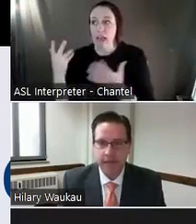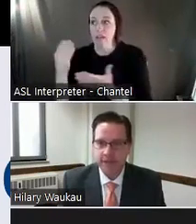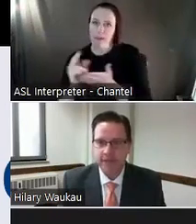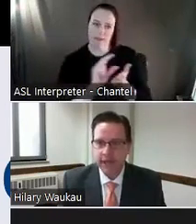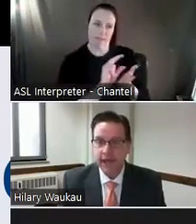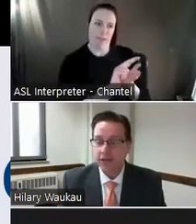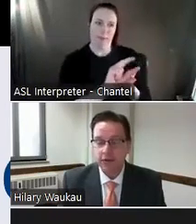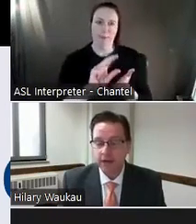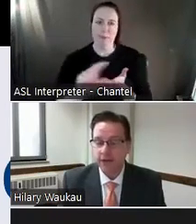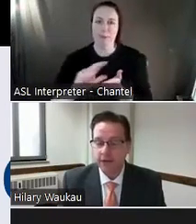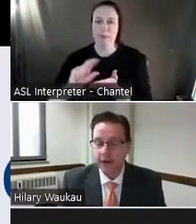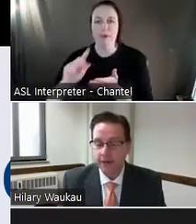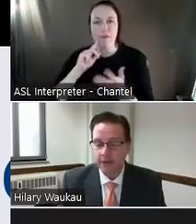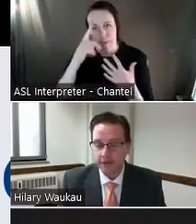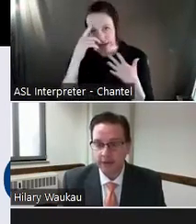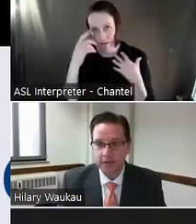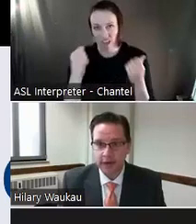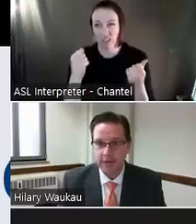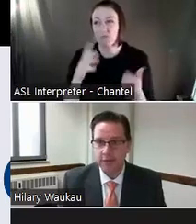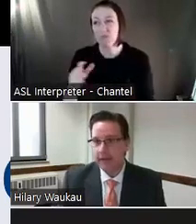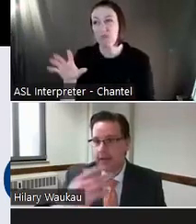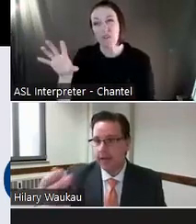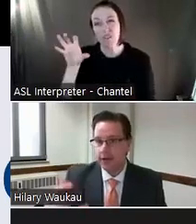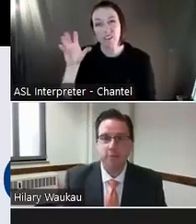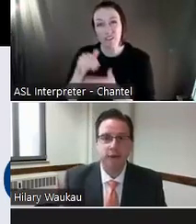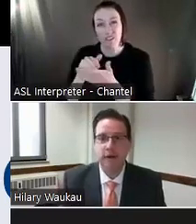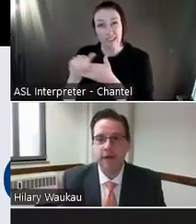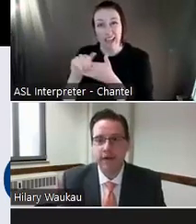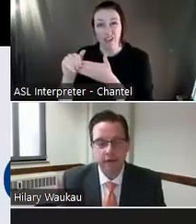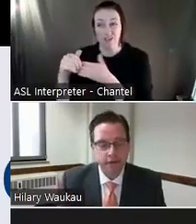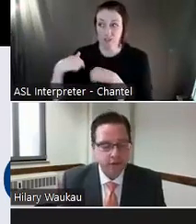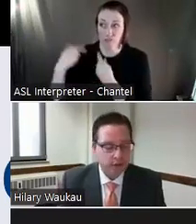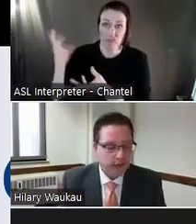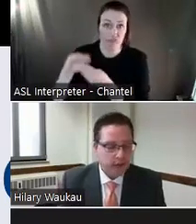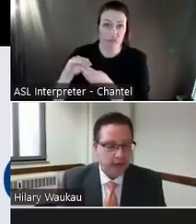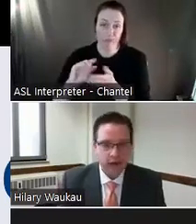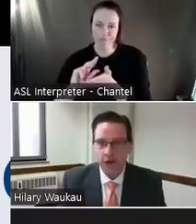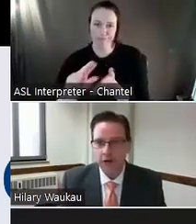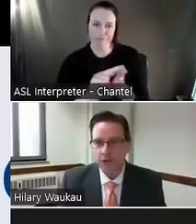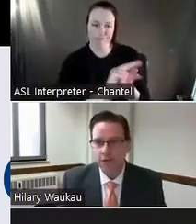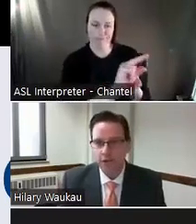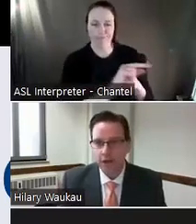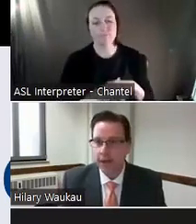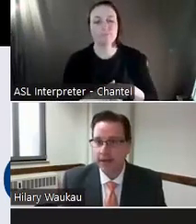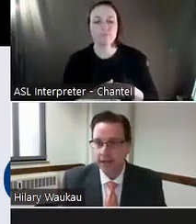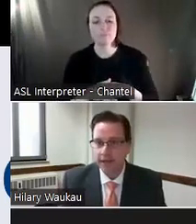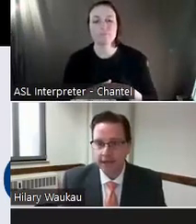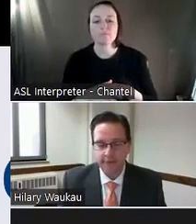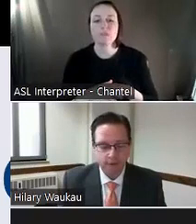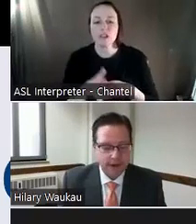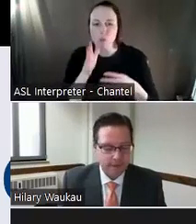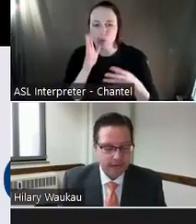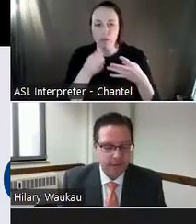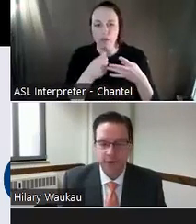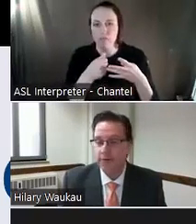and it's critical and it's vital that we address those areas. And we've had another briefing on this one, so I encourage you to go back and take a look at that